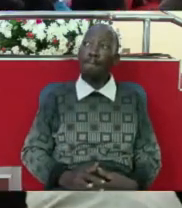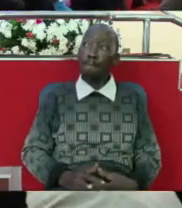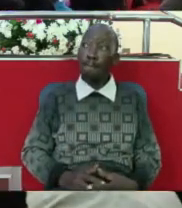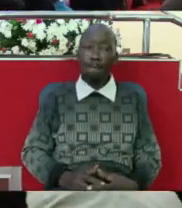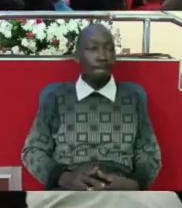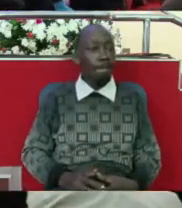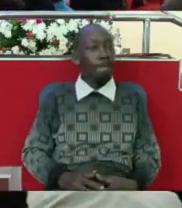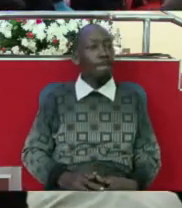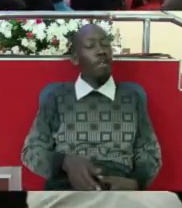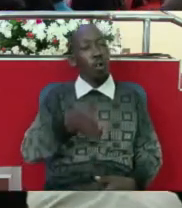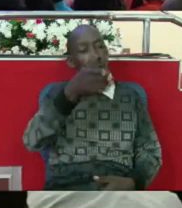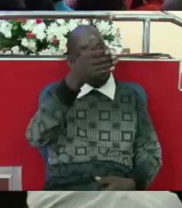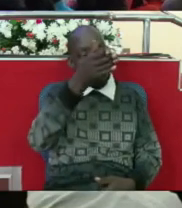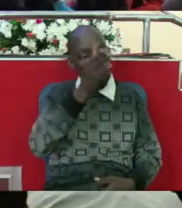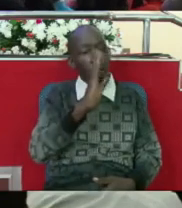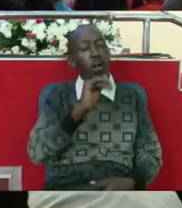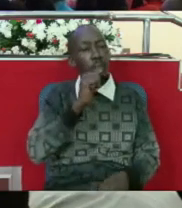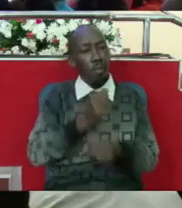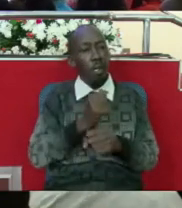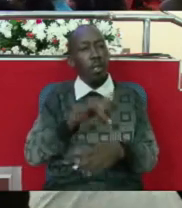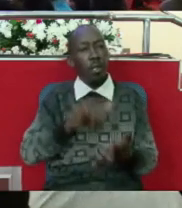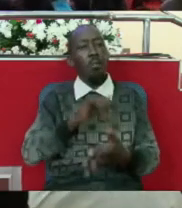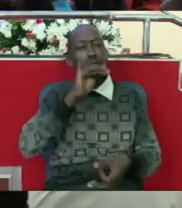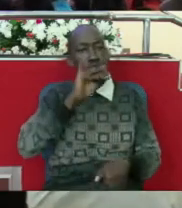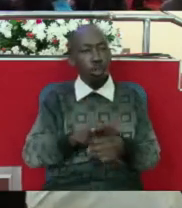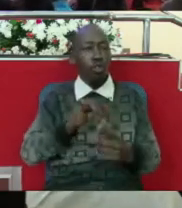Tell him, God made that promise to me.